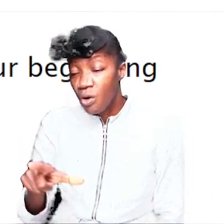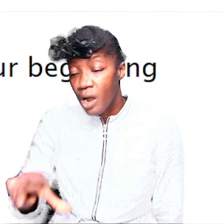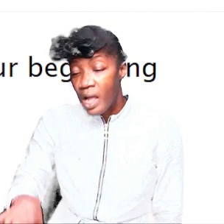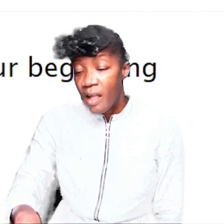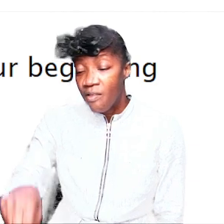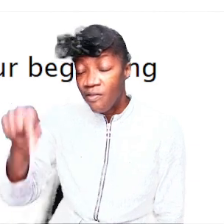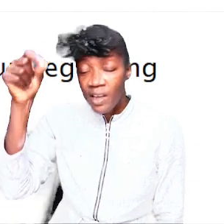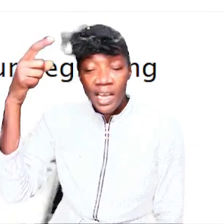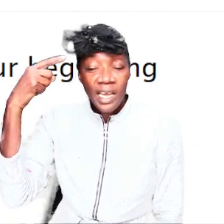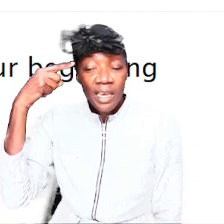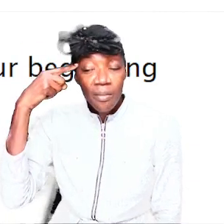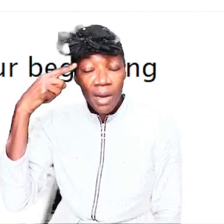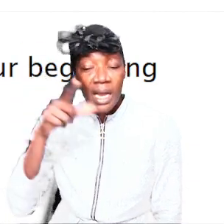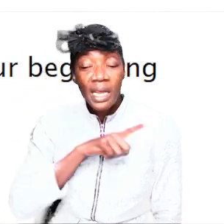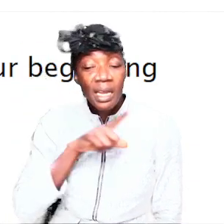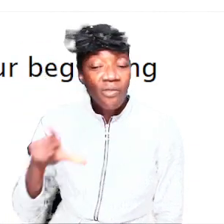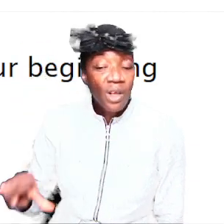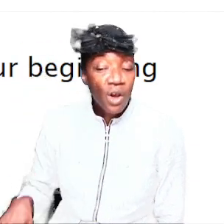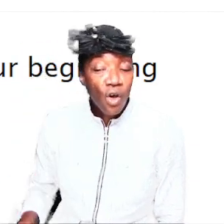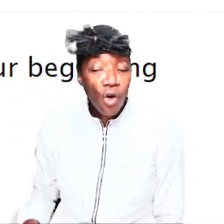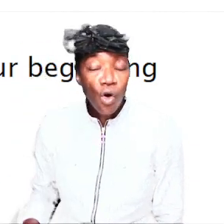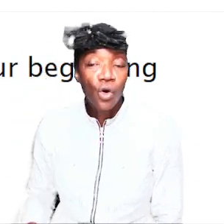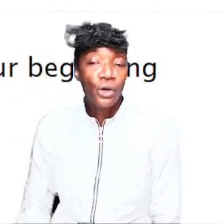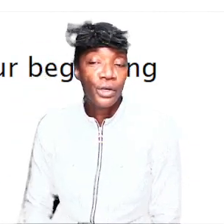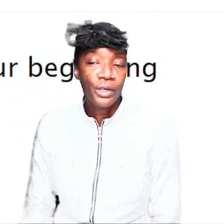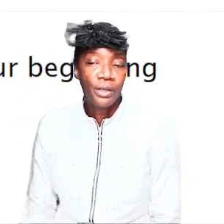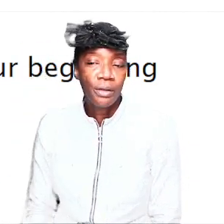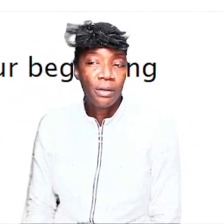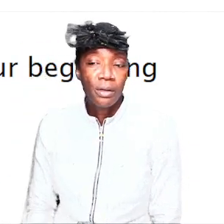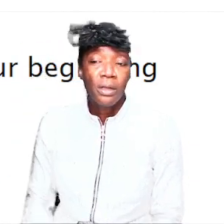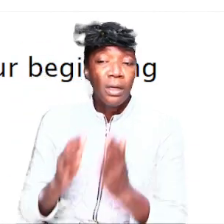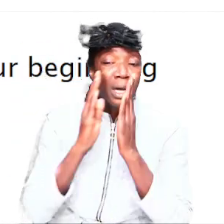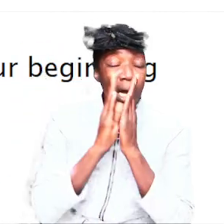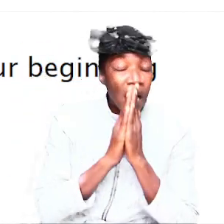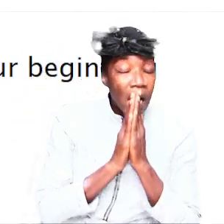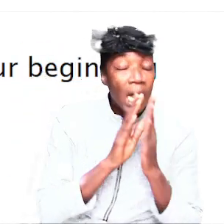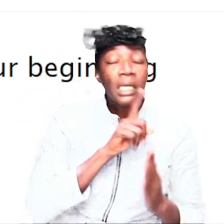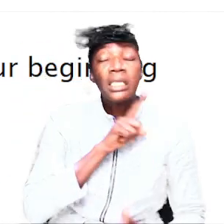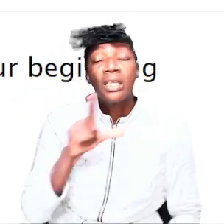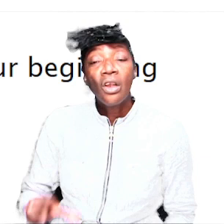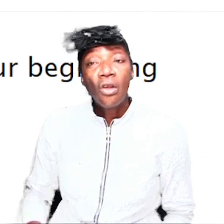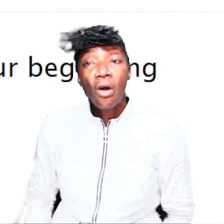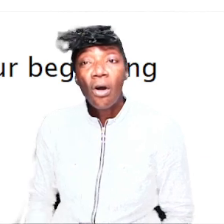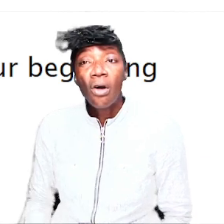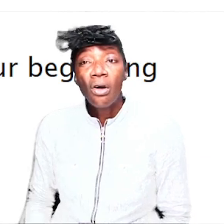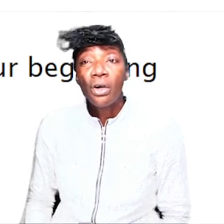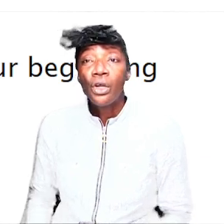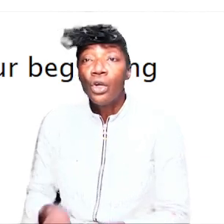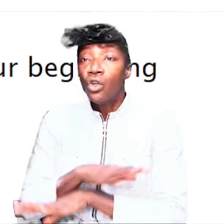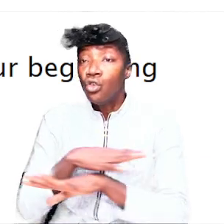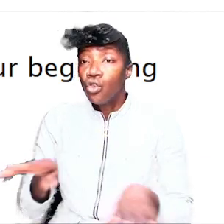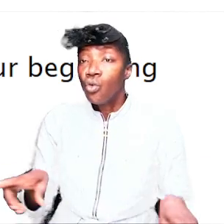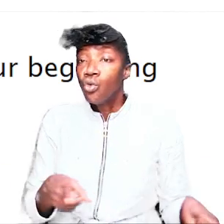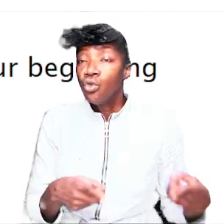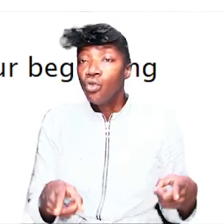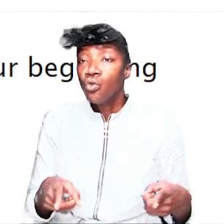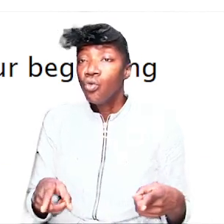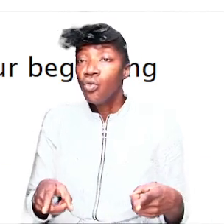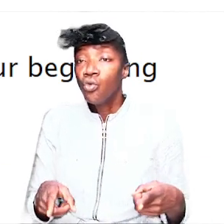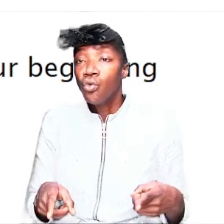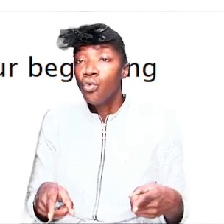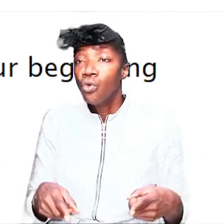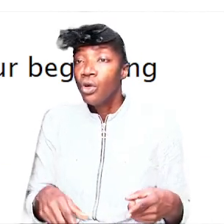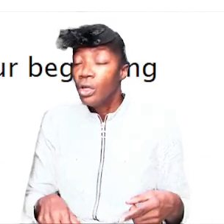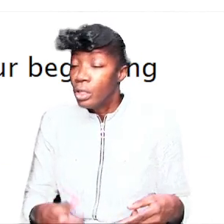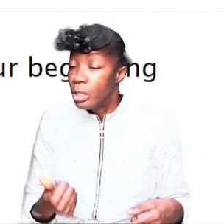find the mind of the Lord. We must make sure that we inquire of him. Let us not do like the